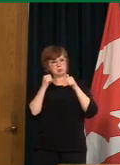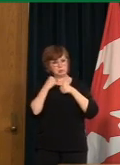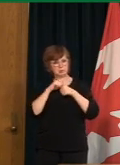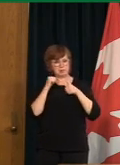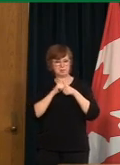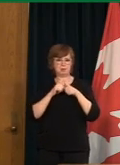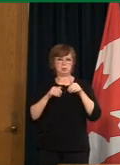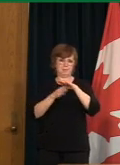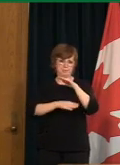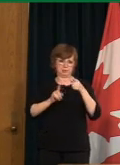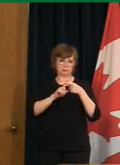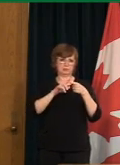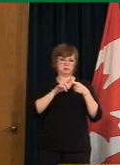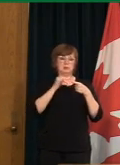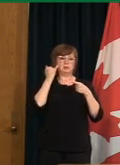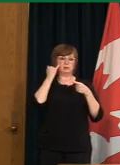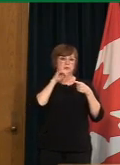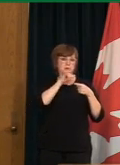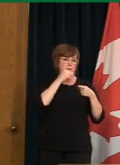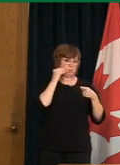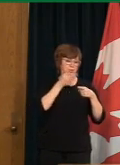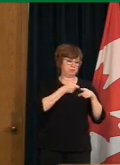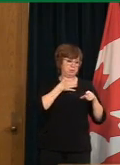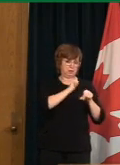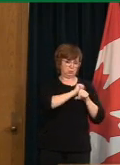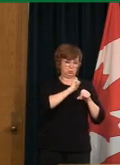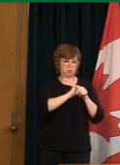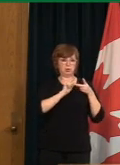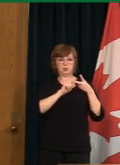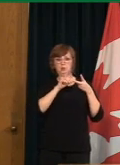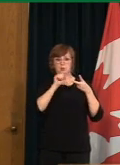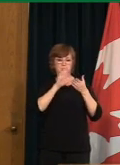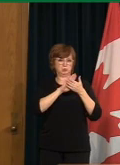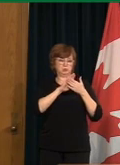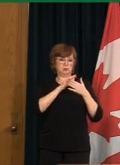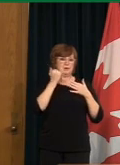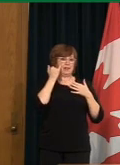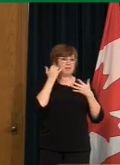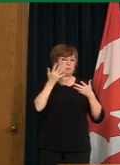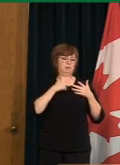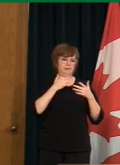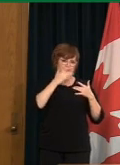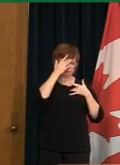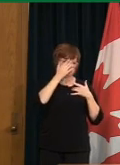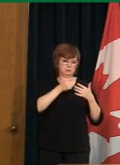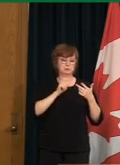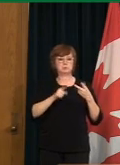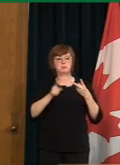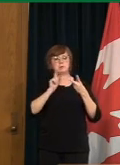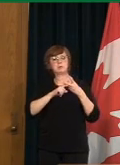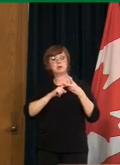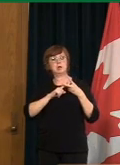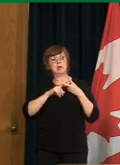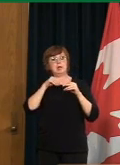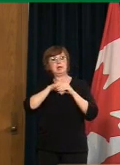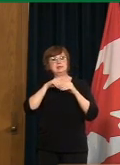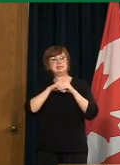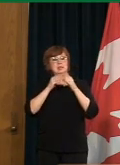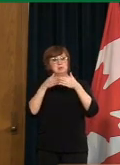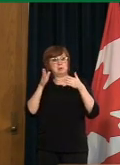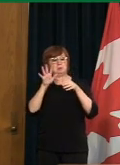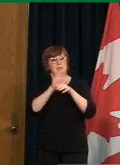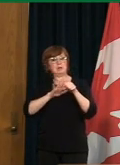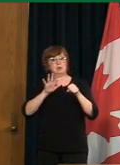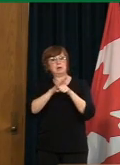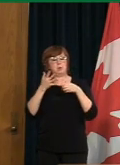principles apply. Stay home from work, school, going out and about. If you're sick, wear your mask when you're in indoor public